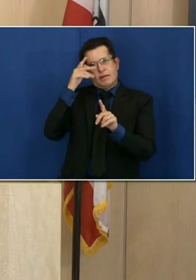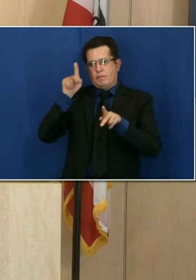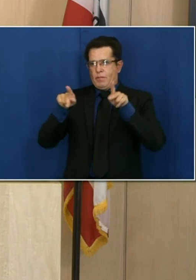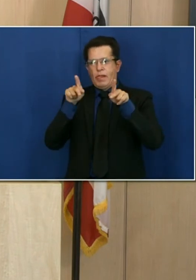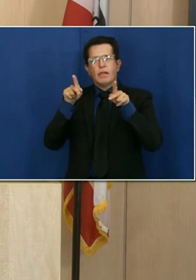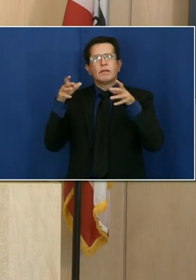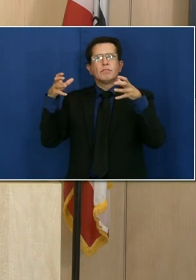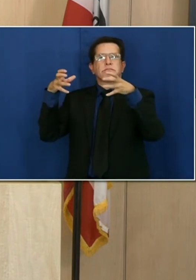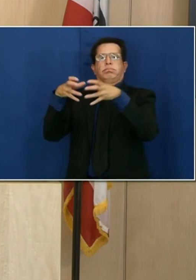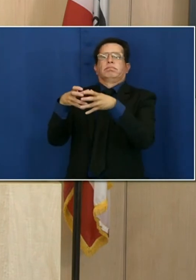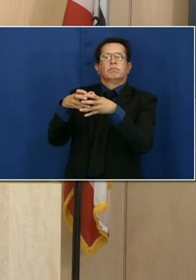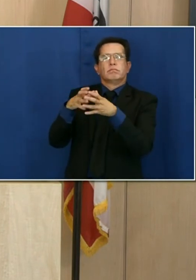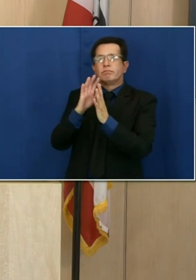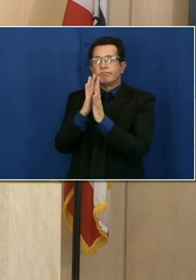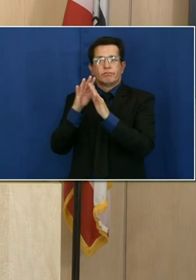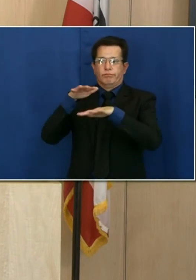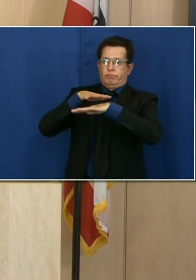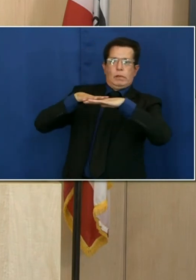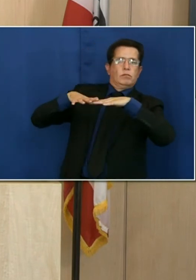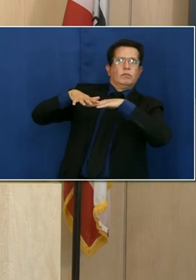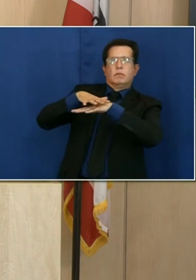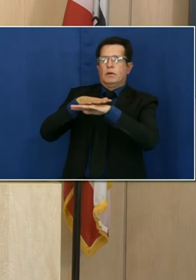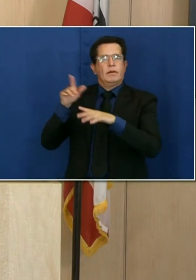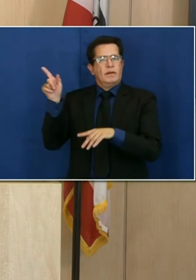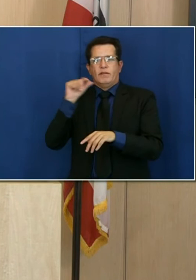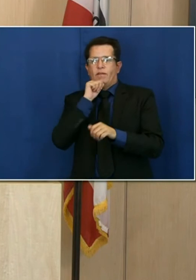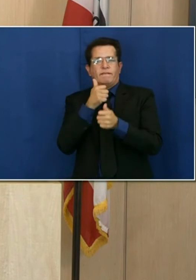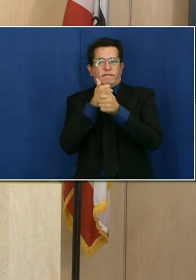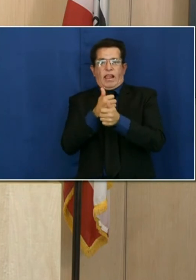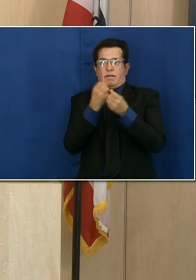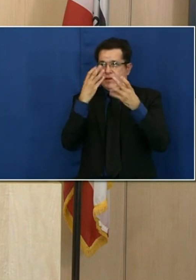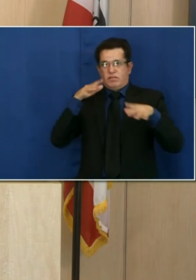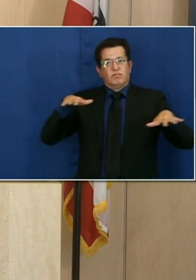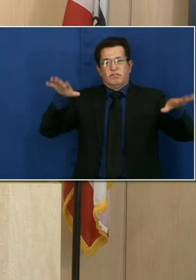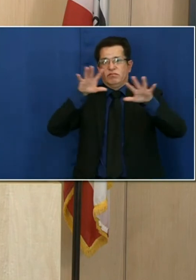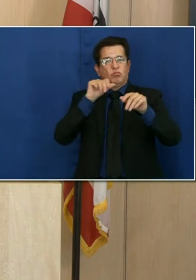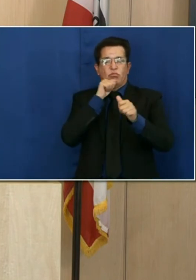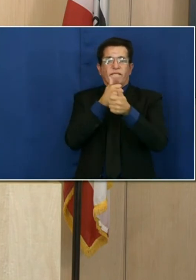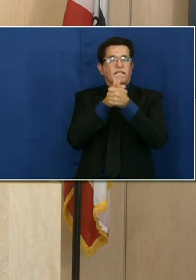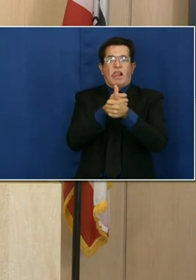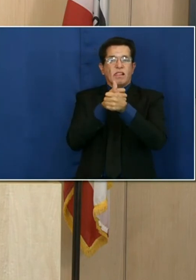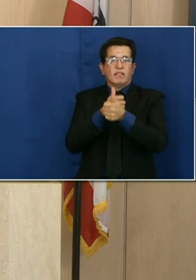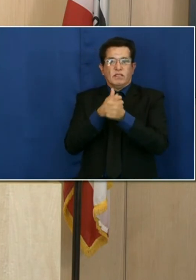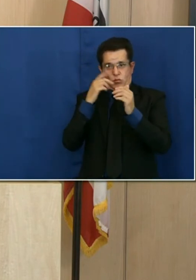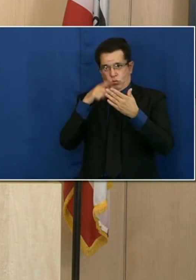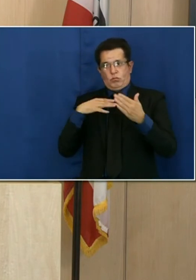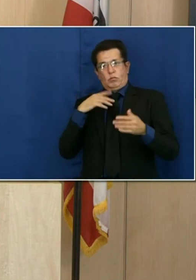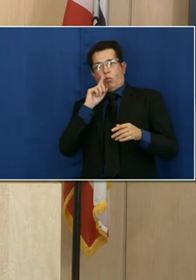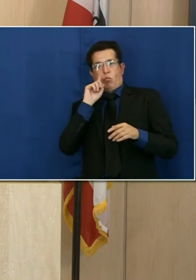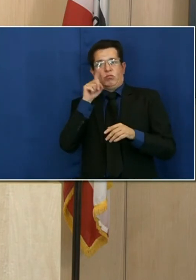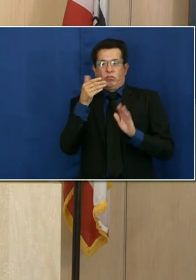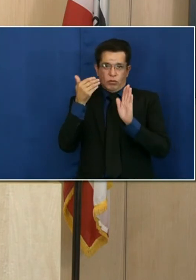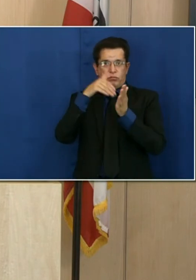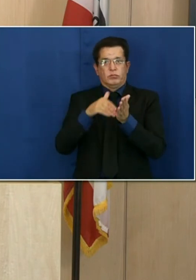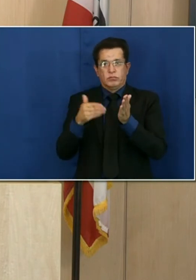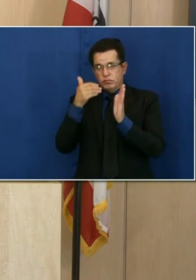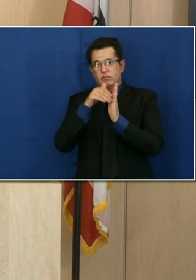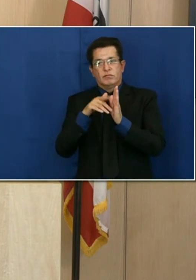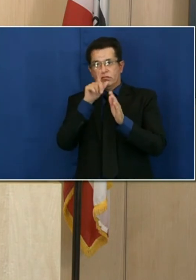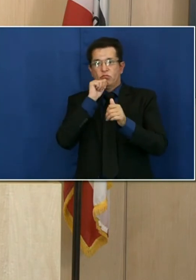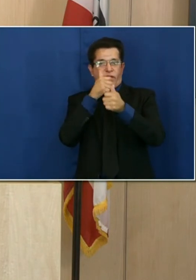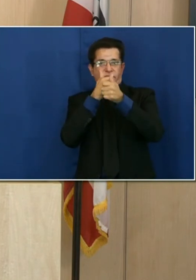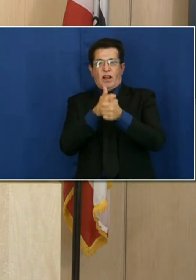not doing the things that we recommend that they do every time we come before you with this press conference. It is